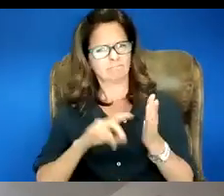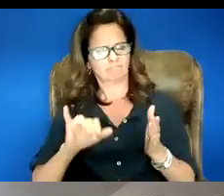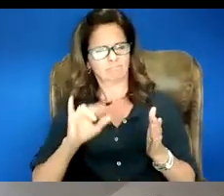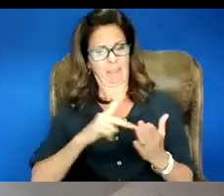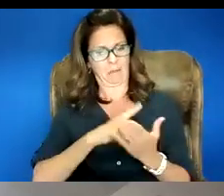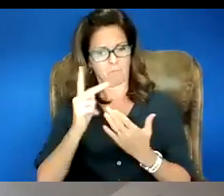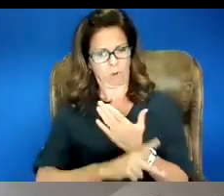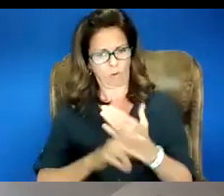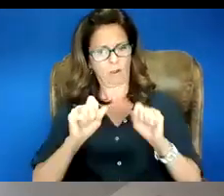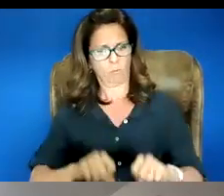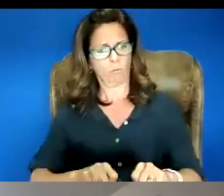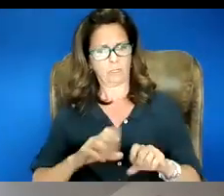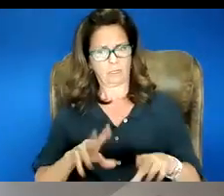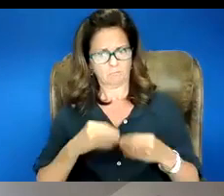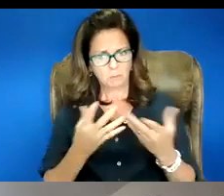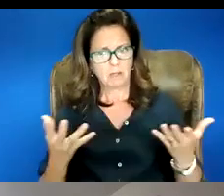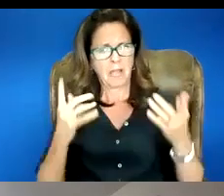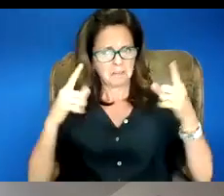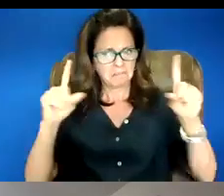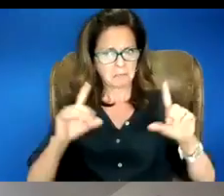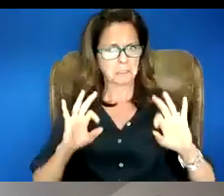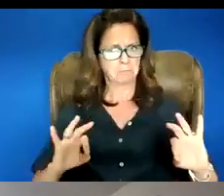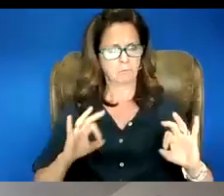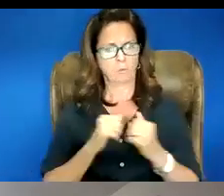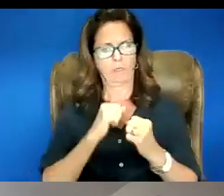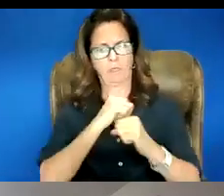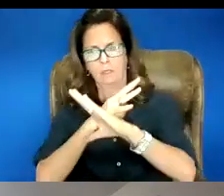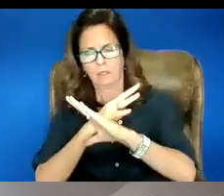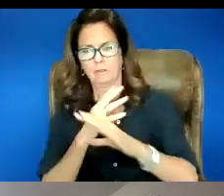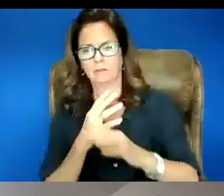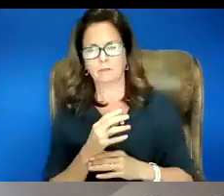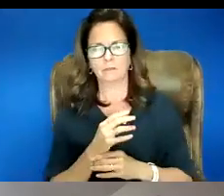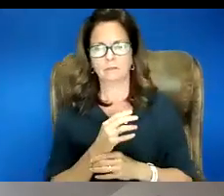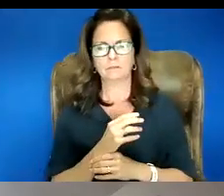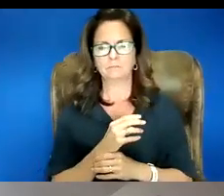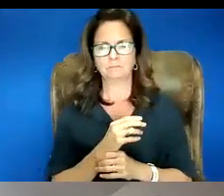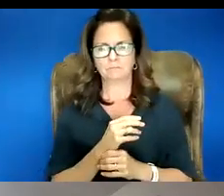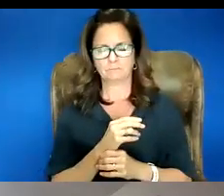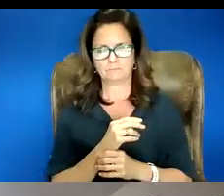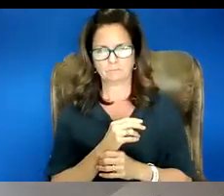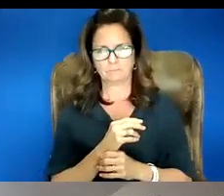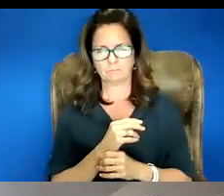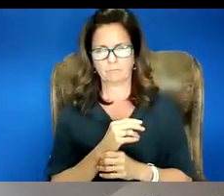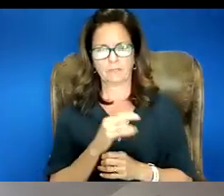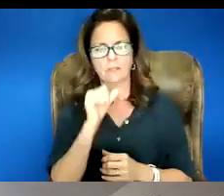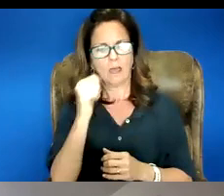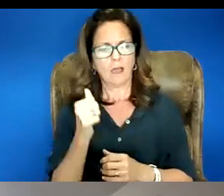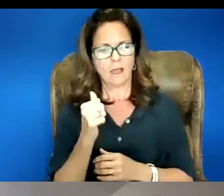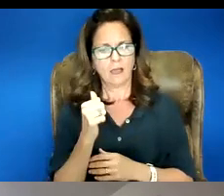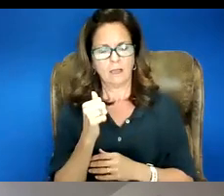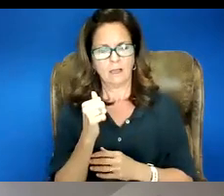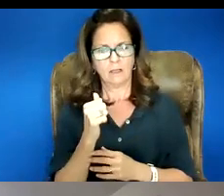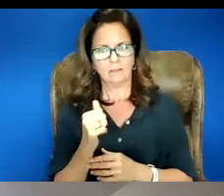effectively in a remote setting. Not telephonic, because it's hard to engage, but